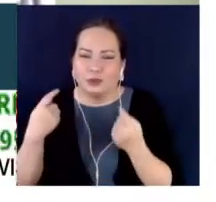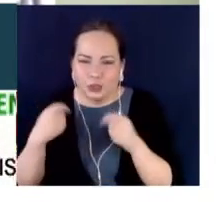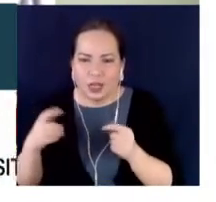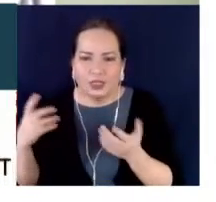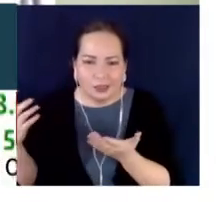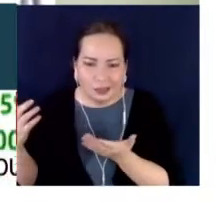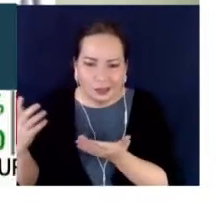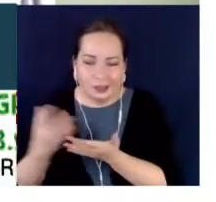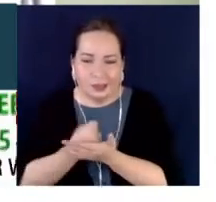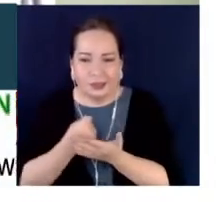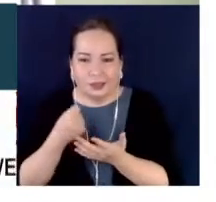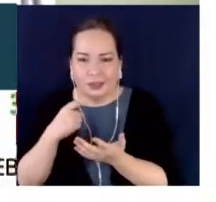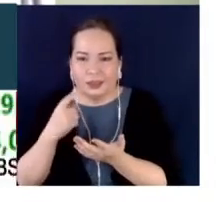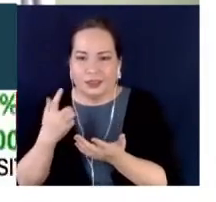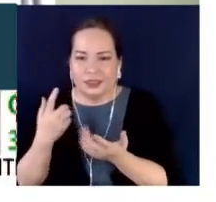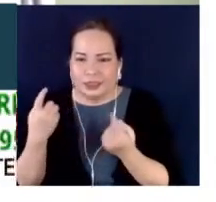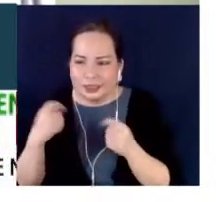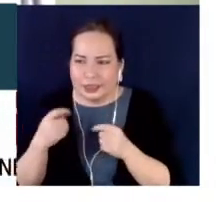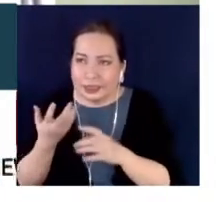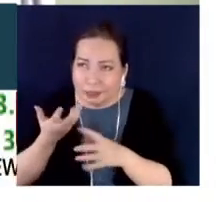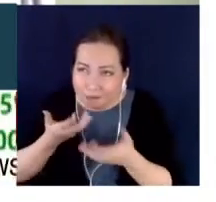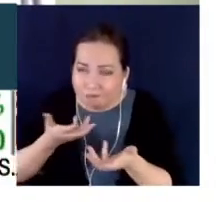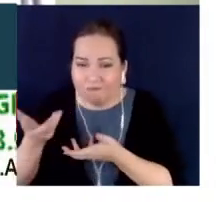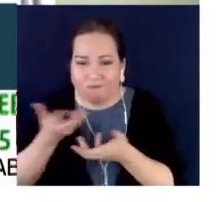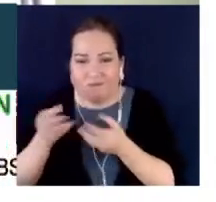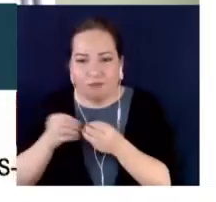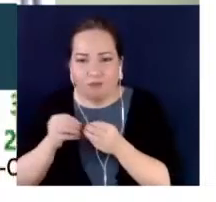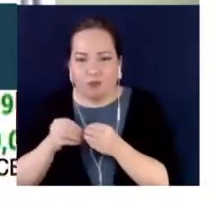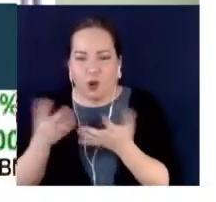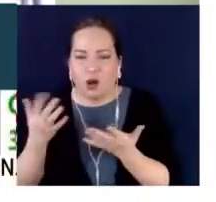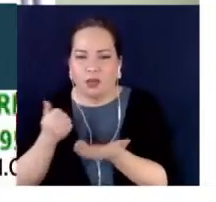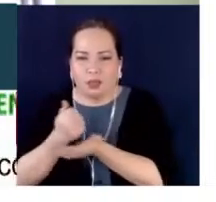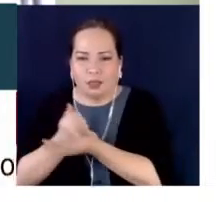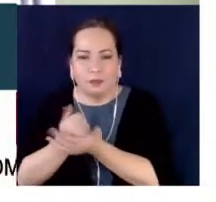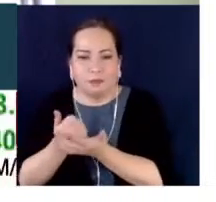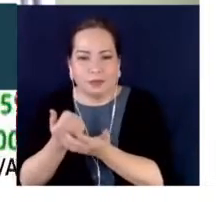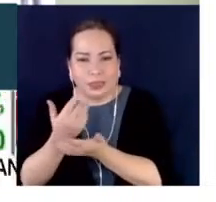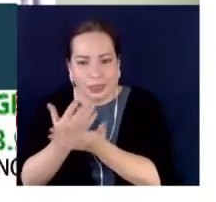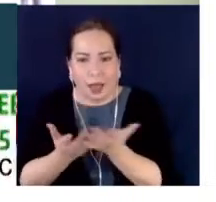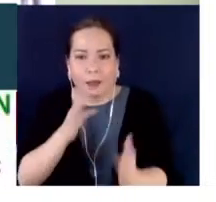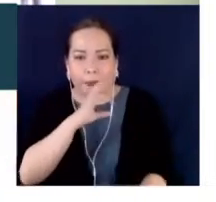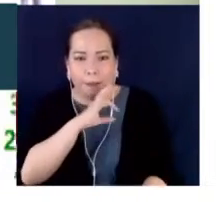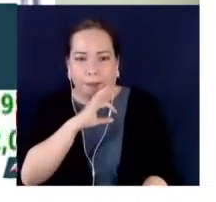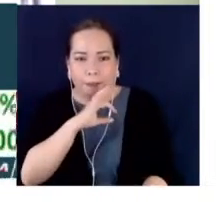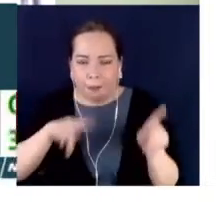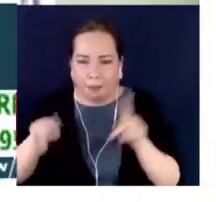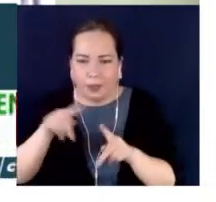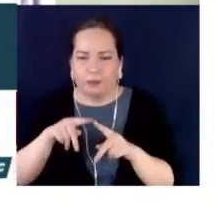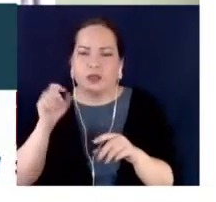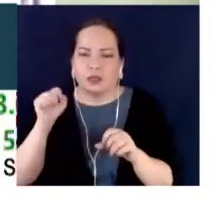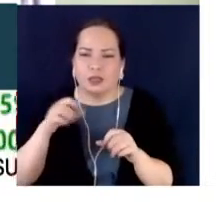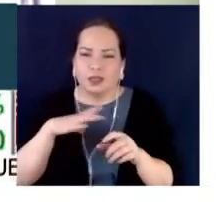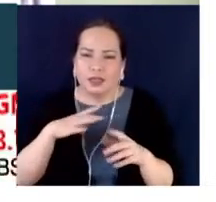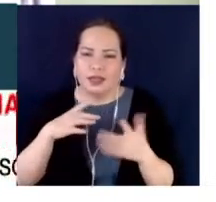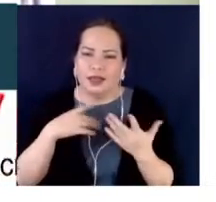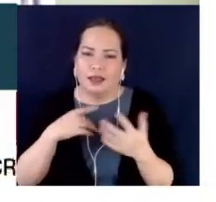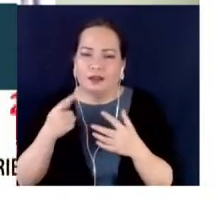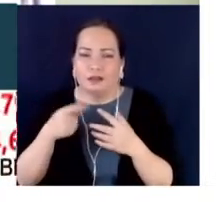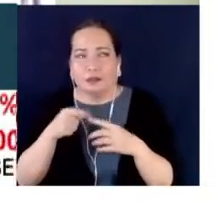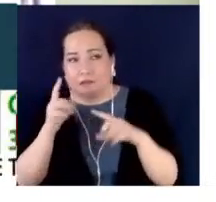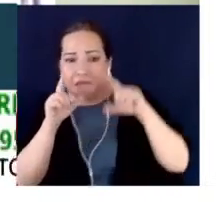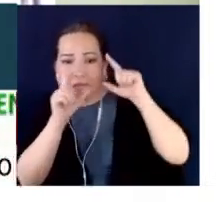least cover for a number of people. And I'm sure, we got COVAX through Secretary Galvez,